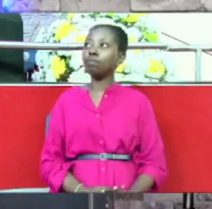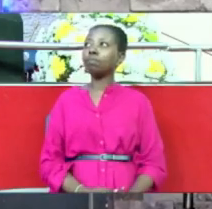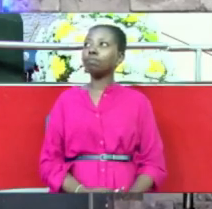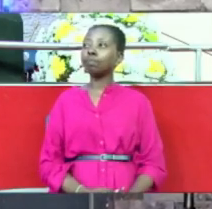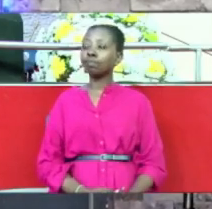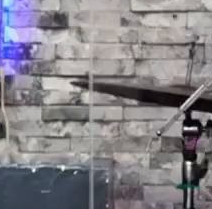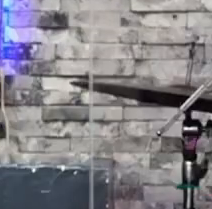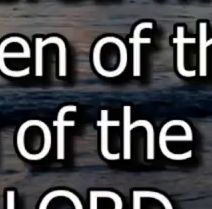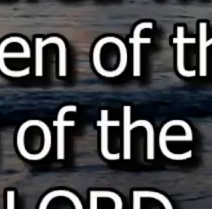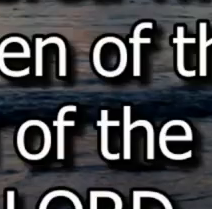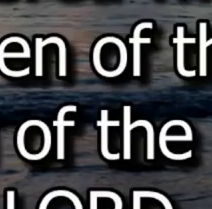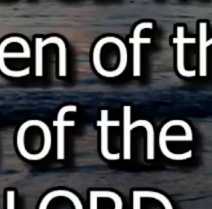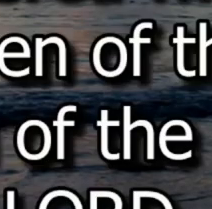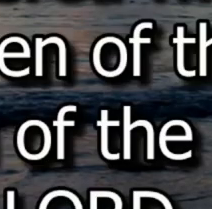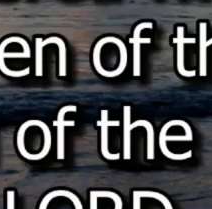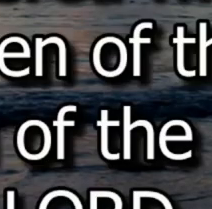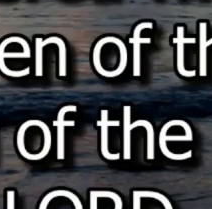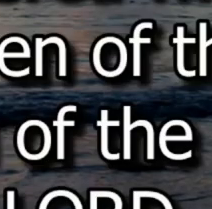Enlargement.